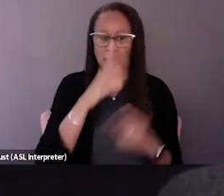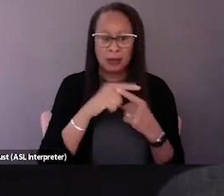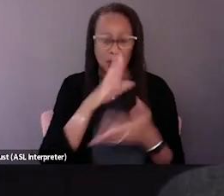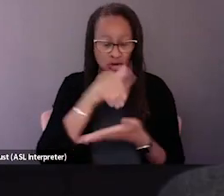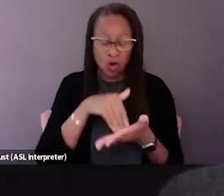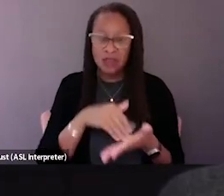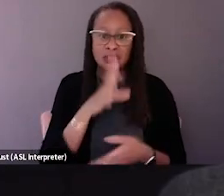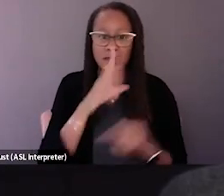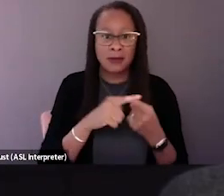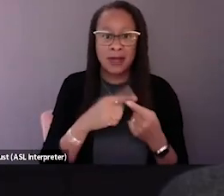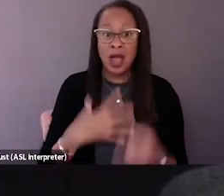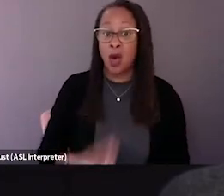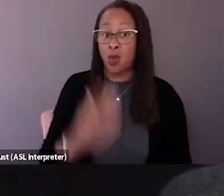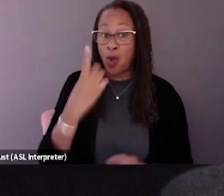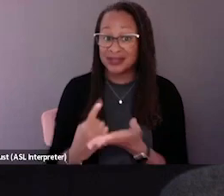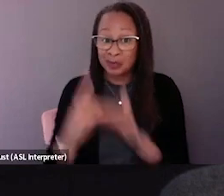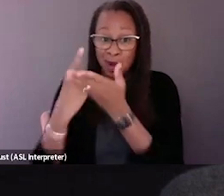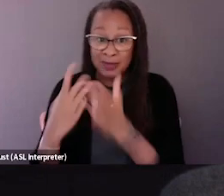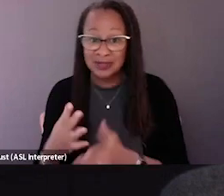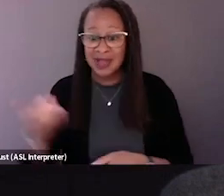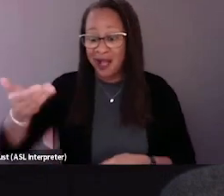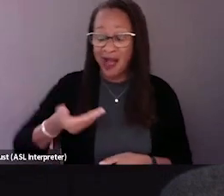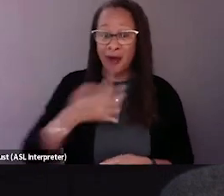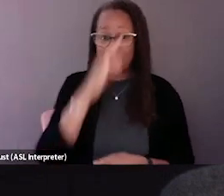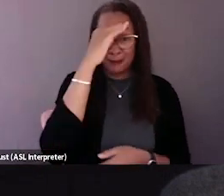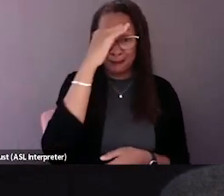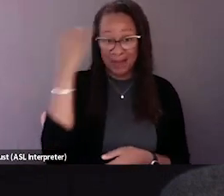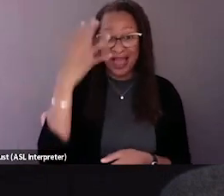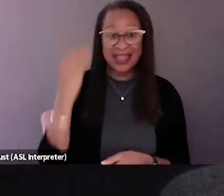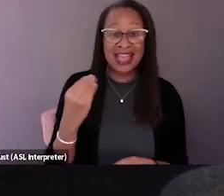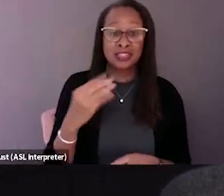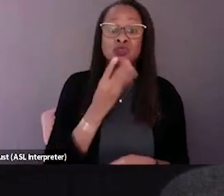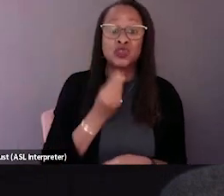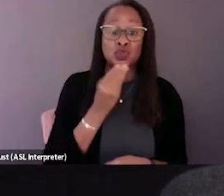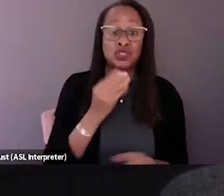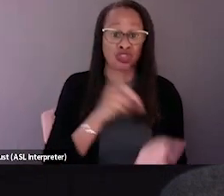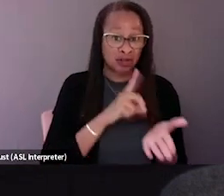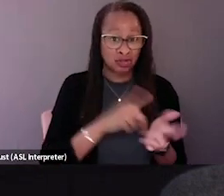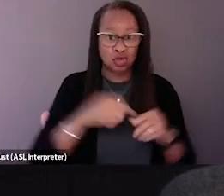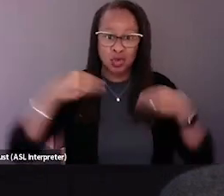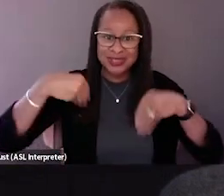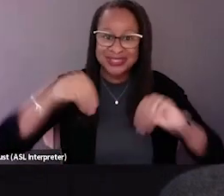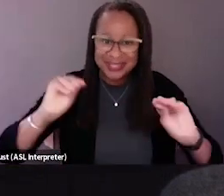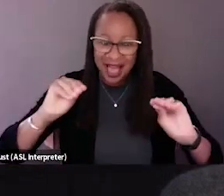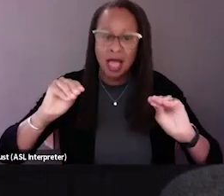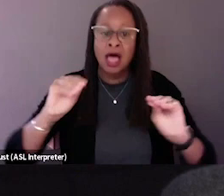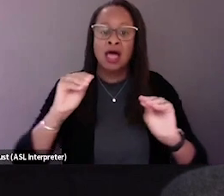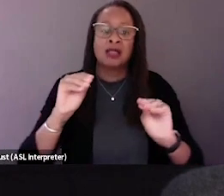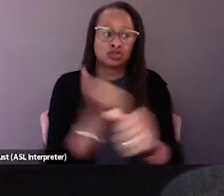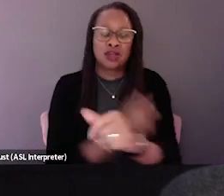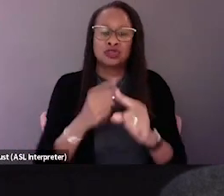white supremacists, as I said, hiring black doctors and Jewish doctors to sell drugs to poor white people and kill